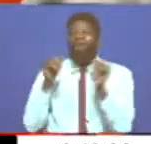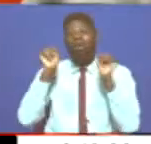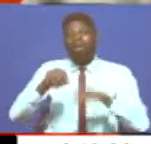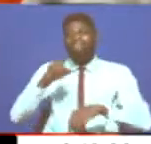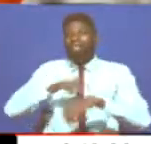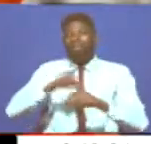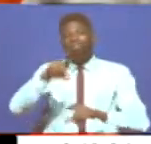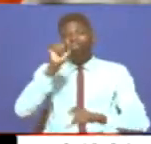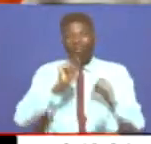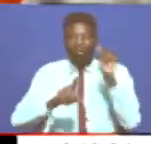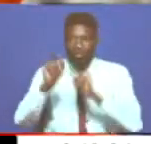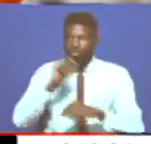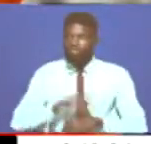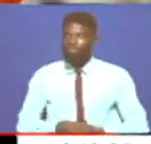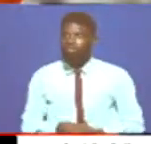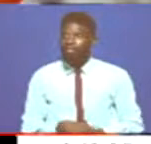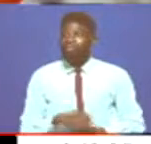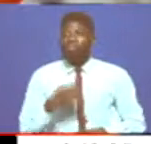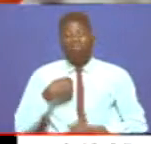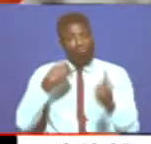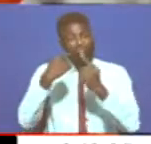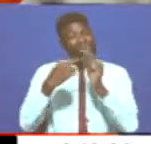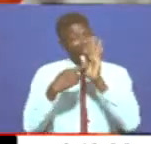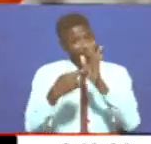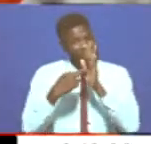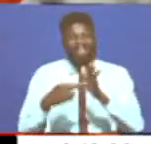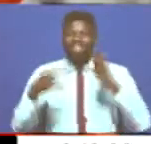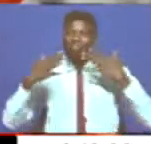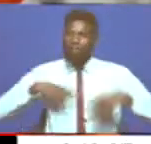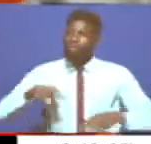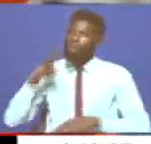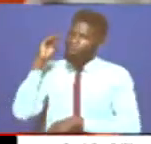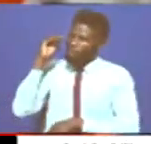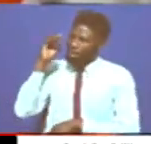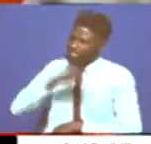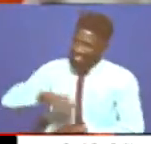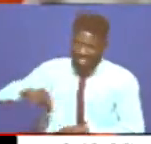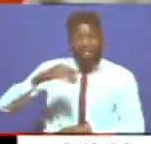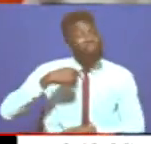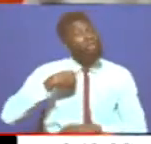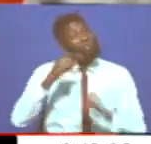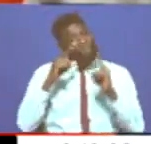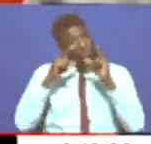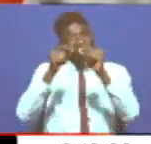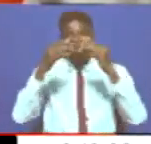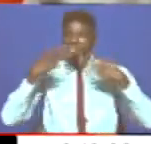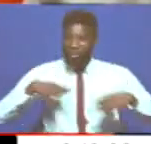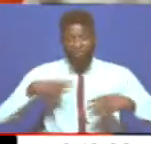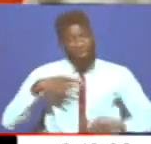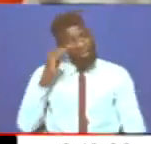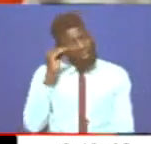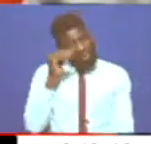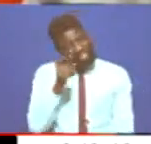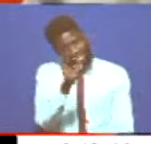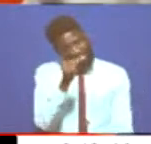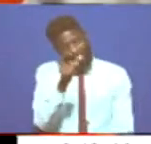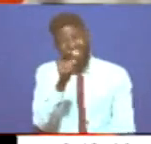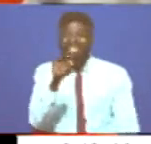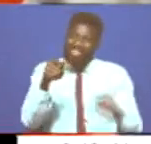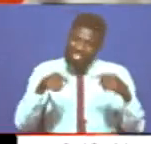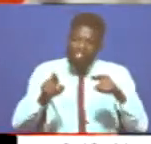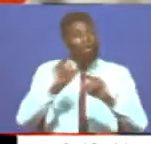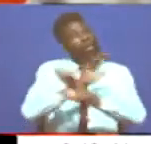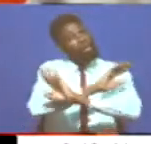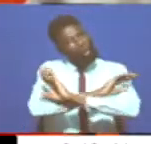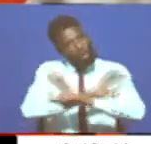I'm talking on behalf of Mombasa citizens. Nawaambia nyinyi watu wa Mombasa, musipoteze nafasi